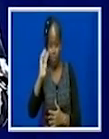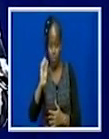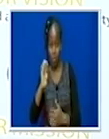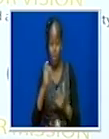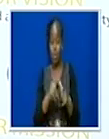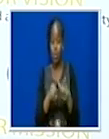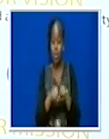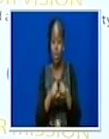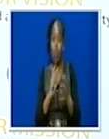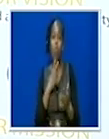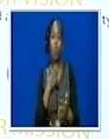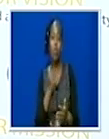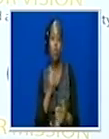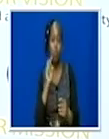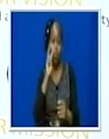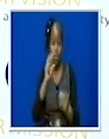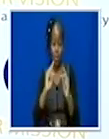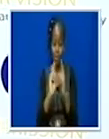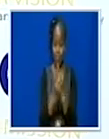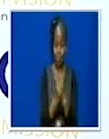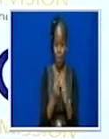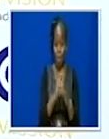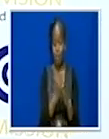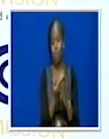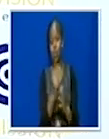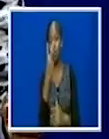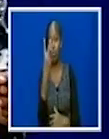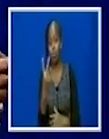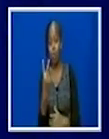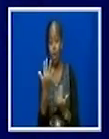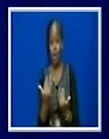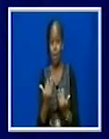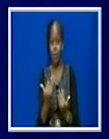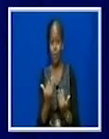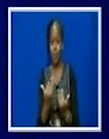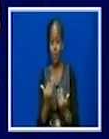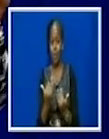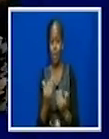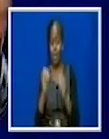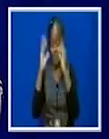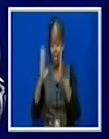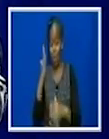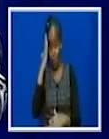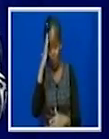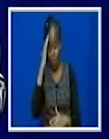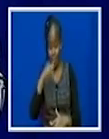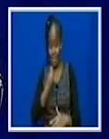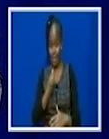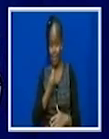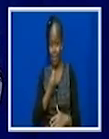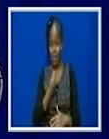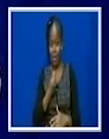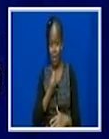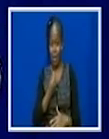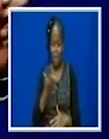look at adhesive and cohesive forces. Mimi mwalimu unajua mali adhesive yangu imefika. Yes. Iko fundi